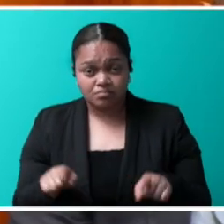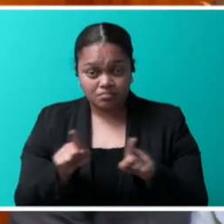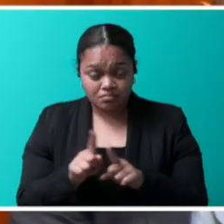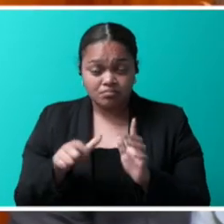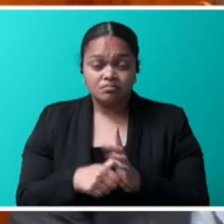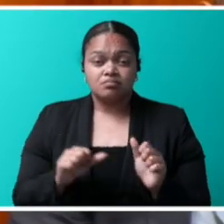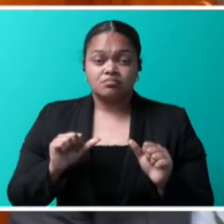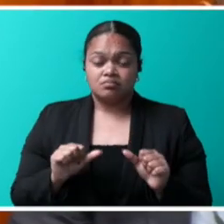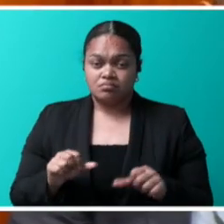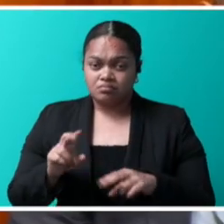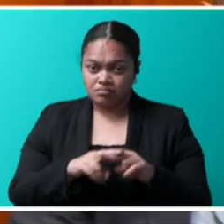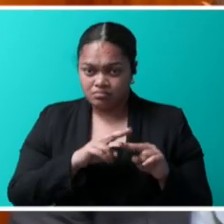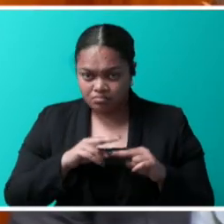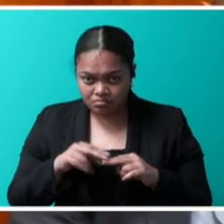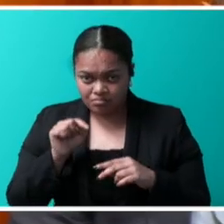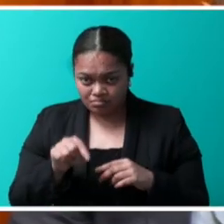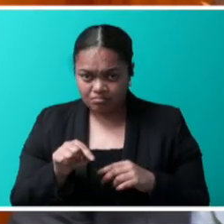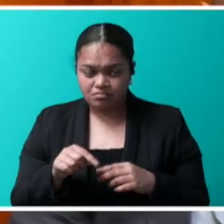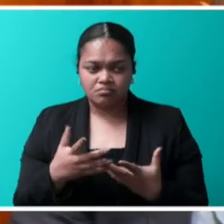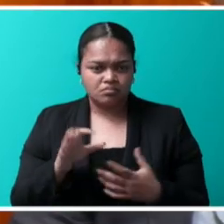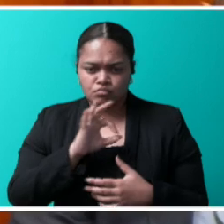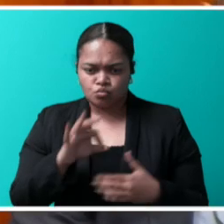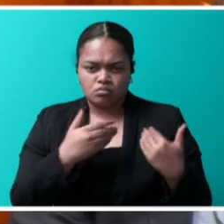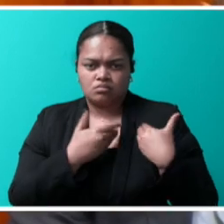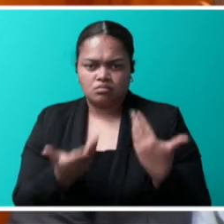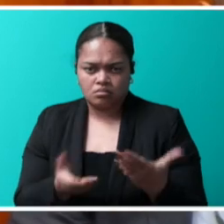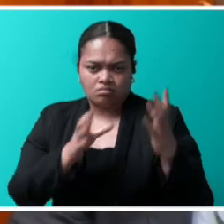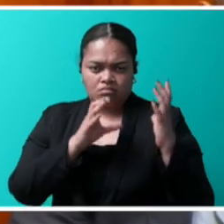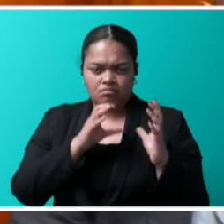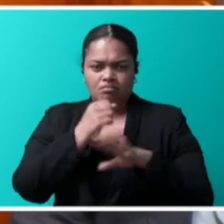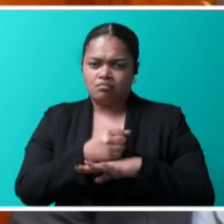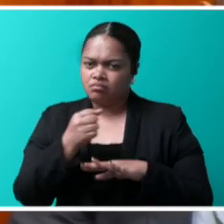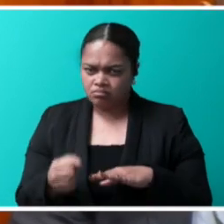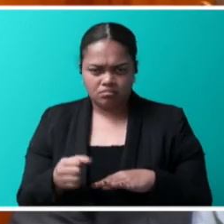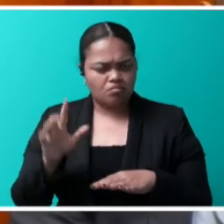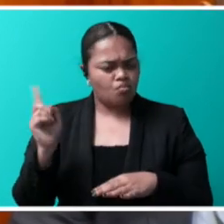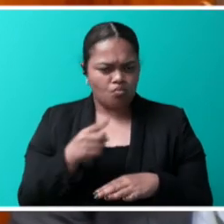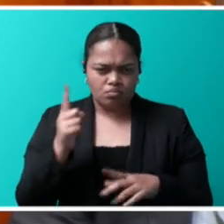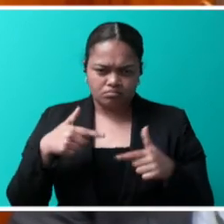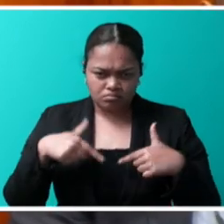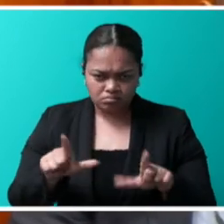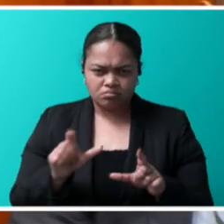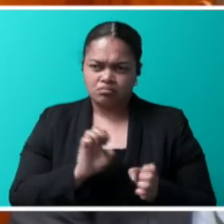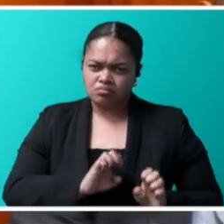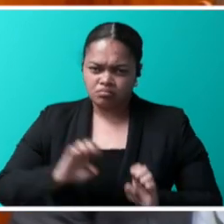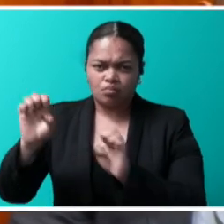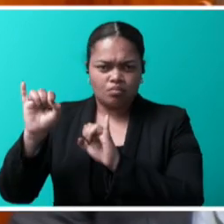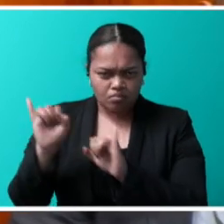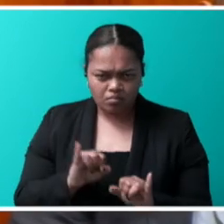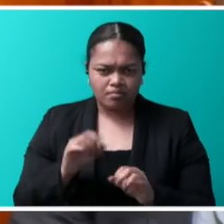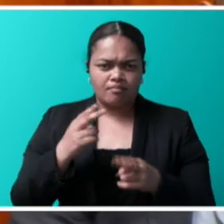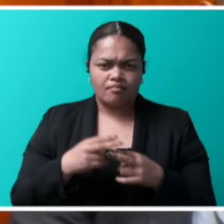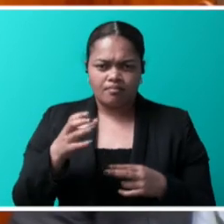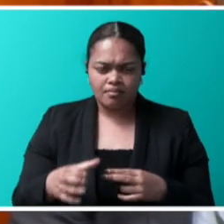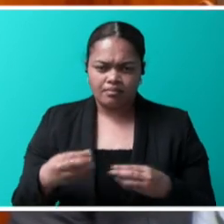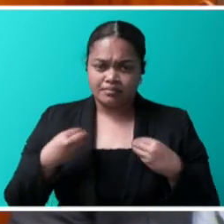Fiji's biosecurity cannot rest with the government alone. Every traveler, farmer, importer, exporter, business